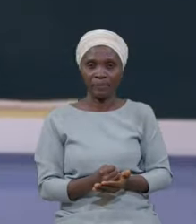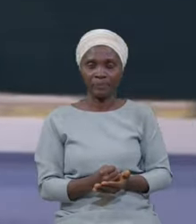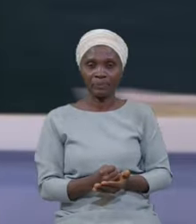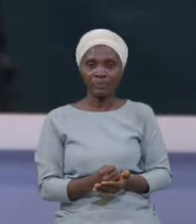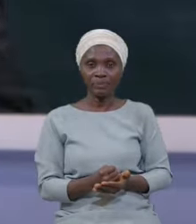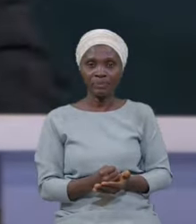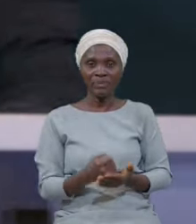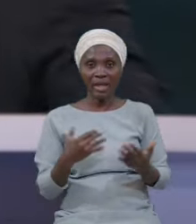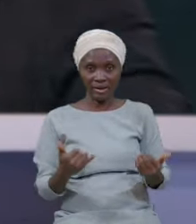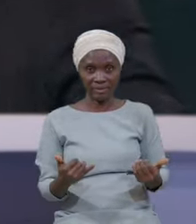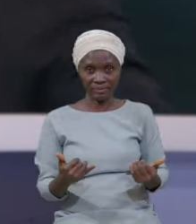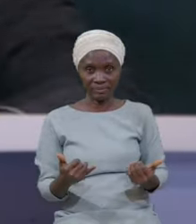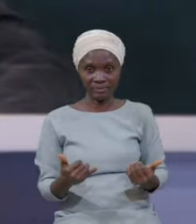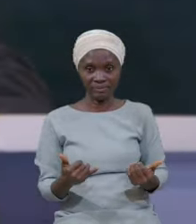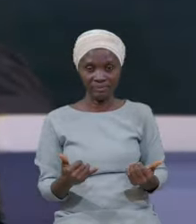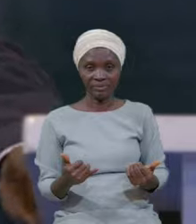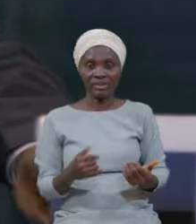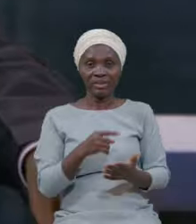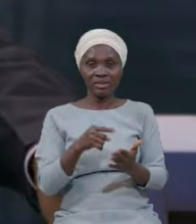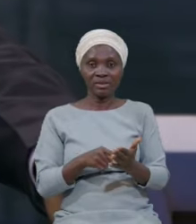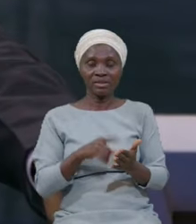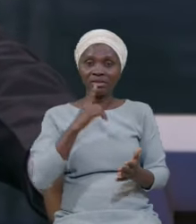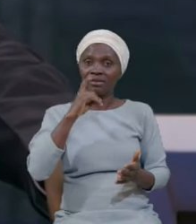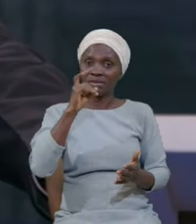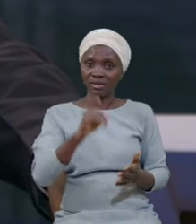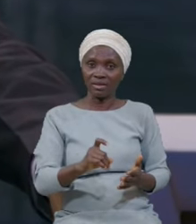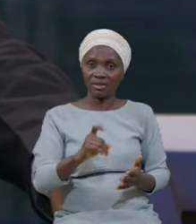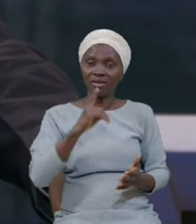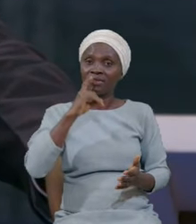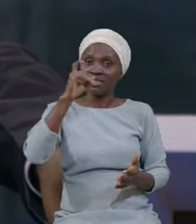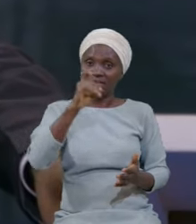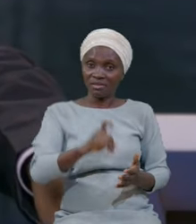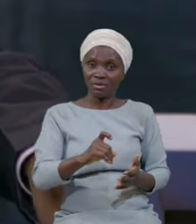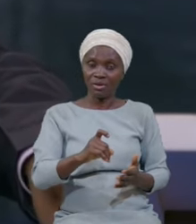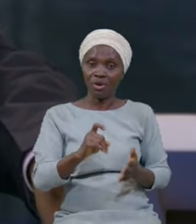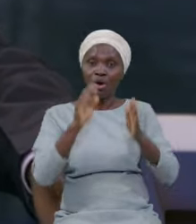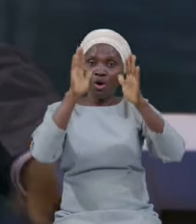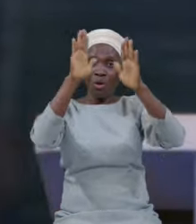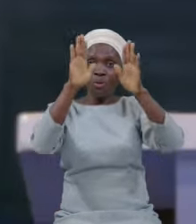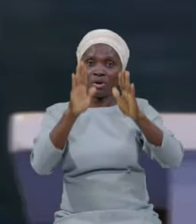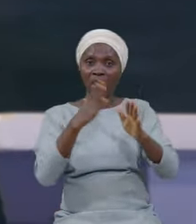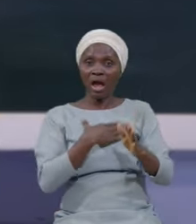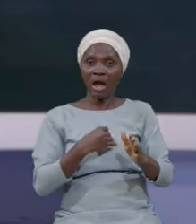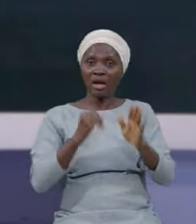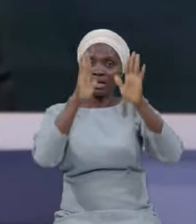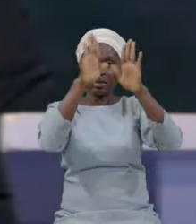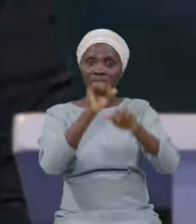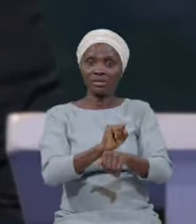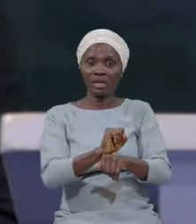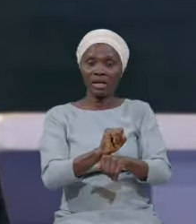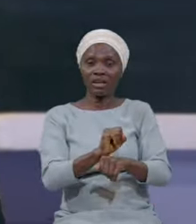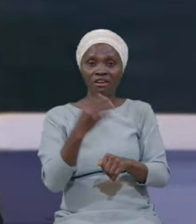this is the decreed wonders and signs of sure performance. We're looking